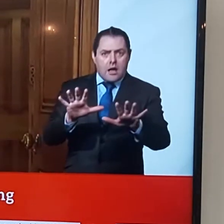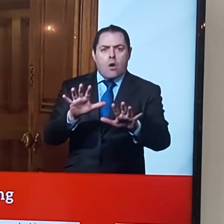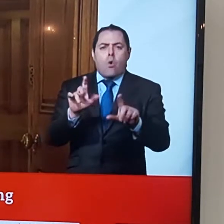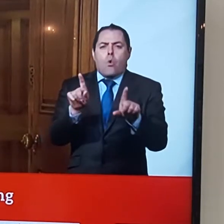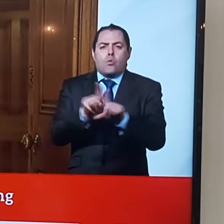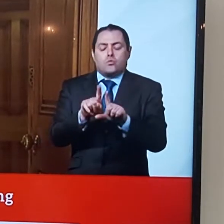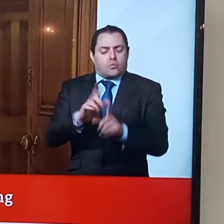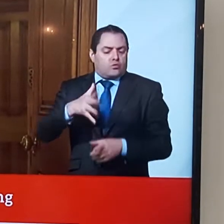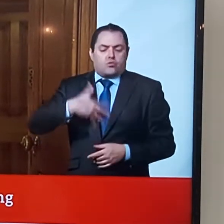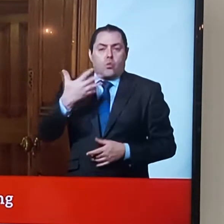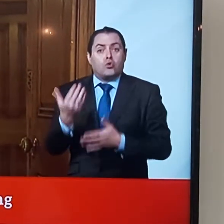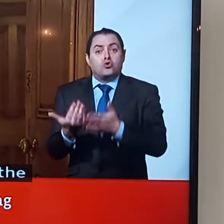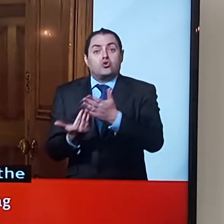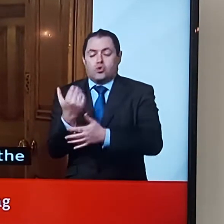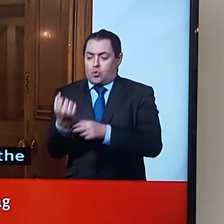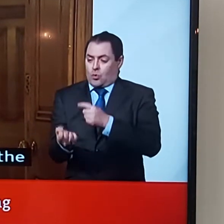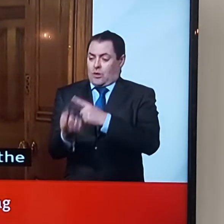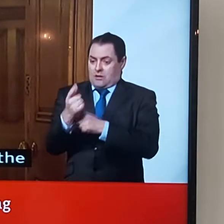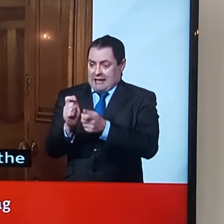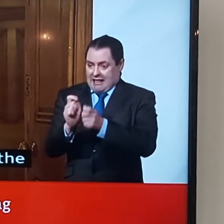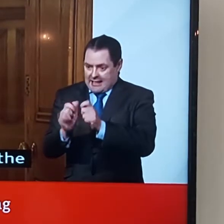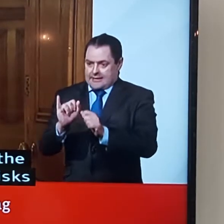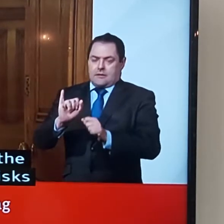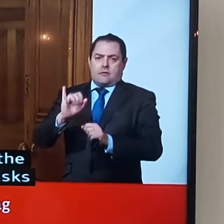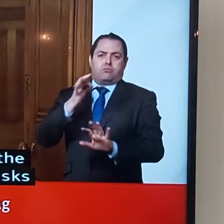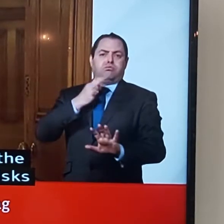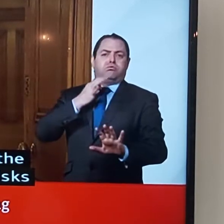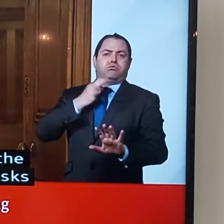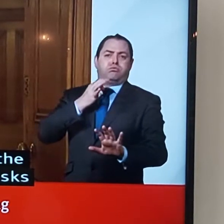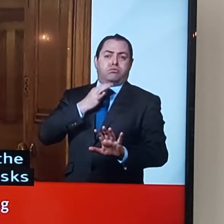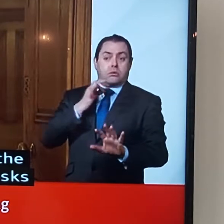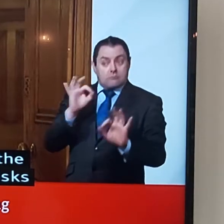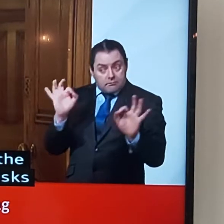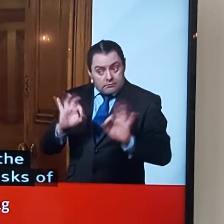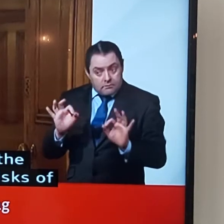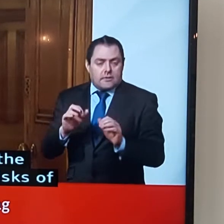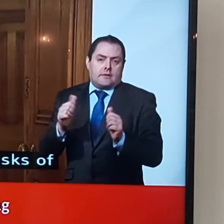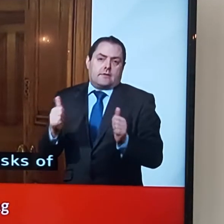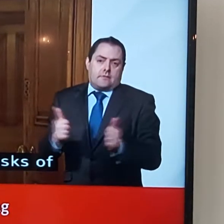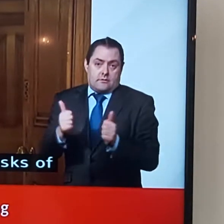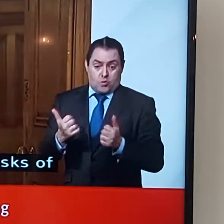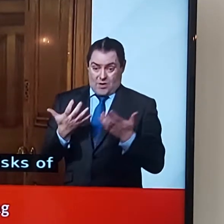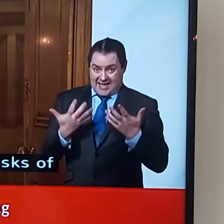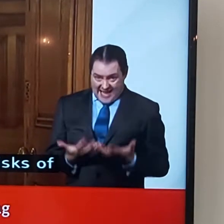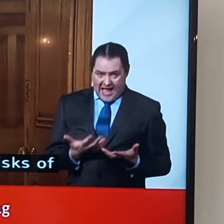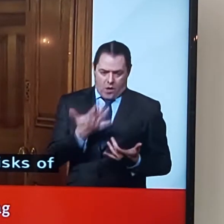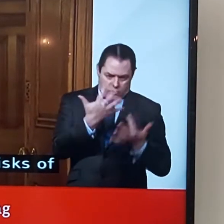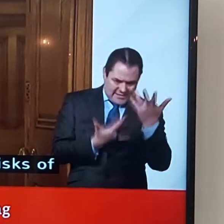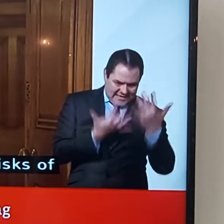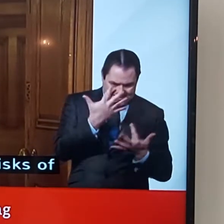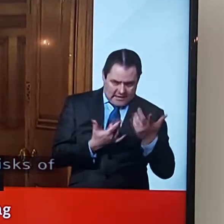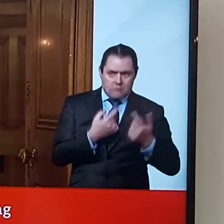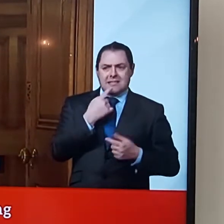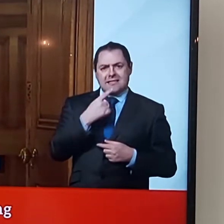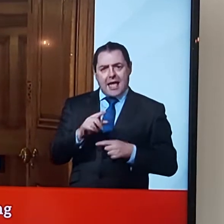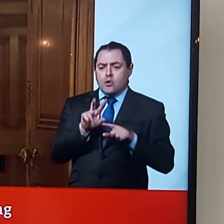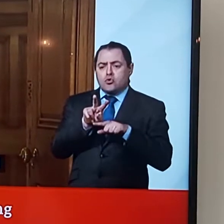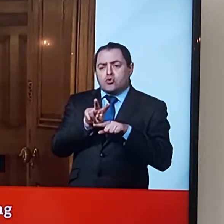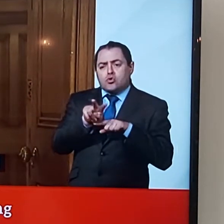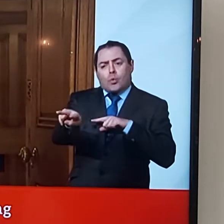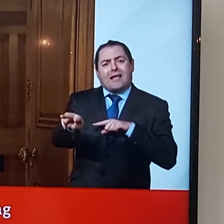of COVID. And therefore, as we look at the data today, I can confirm that 2 weeks from today, Monday the 8th of March, we